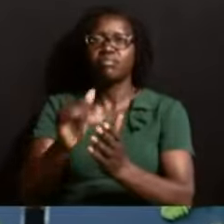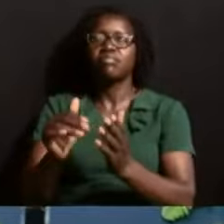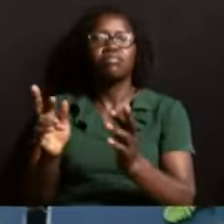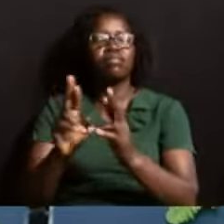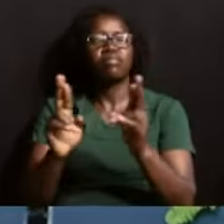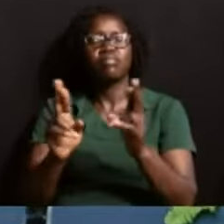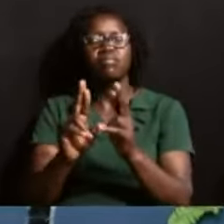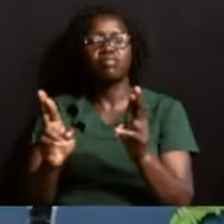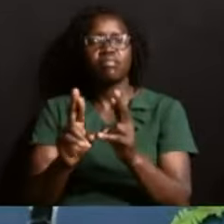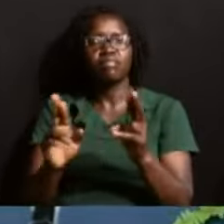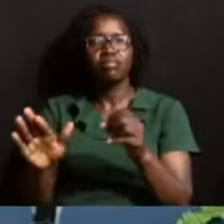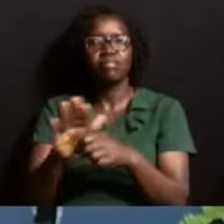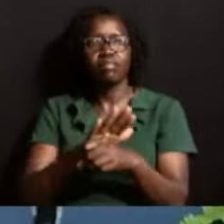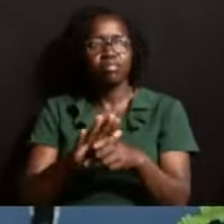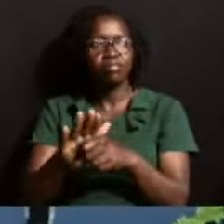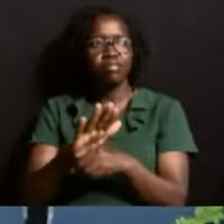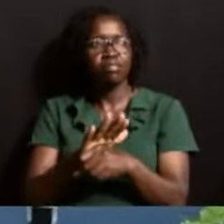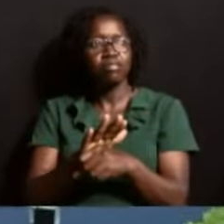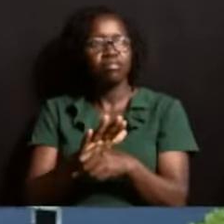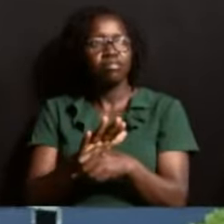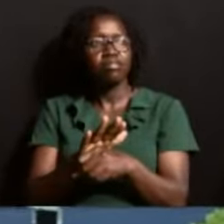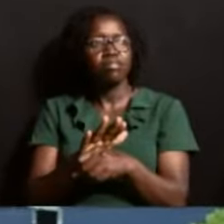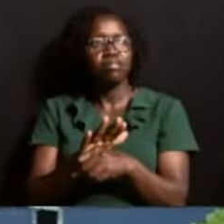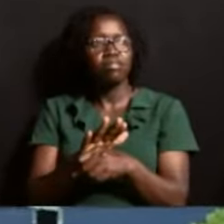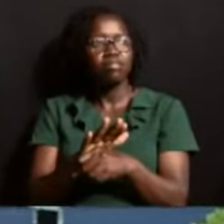already filling.